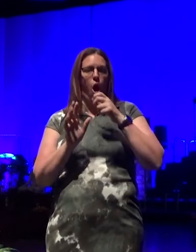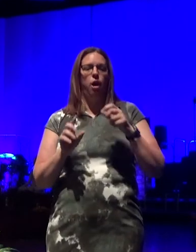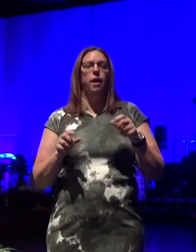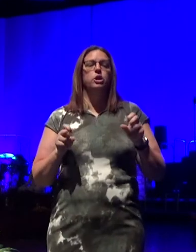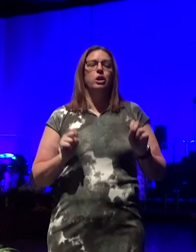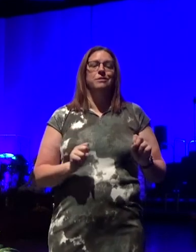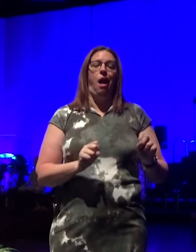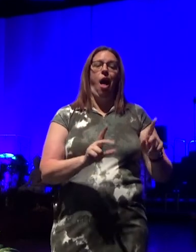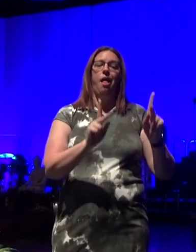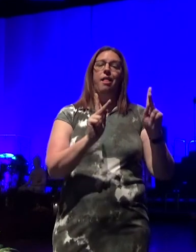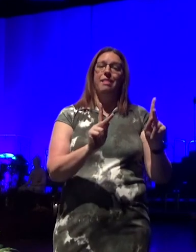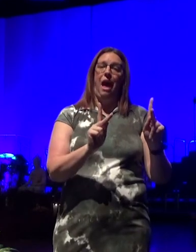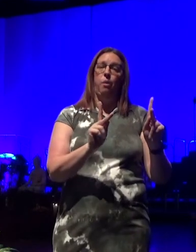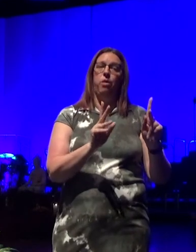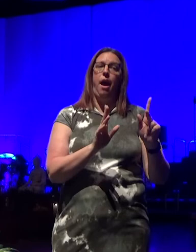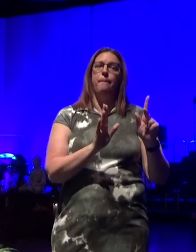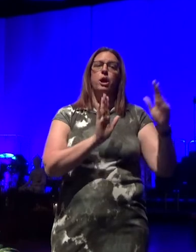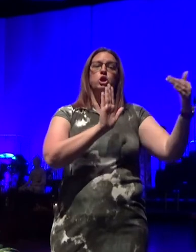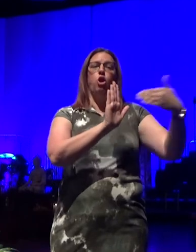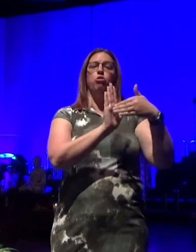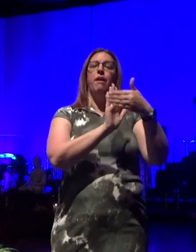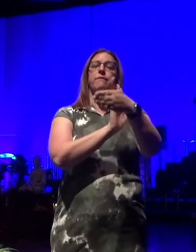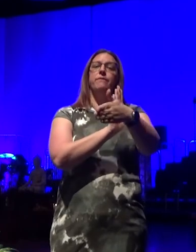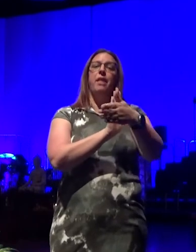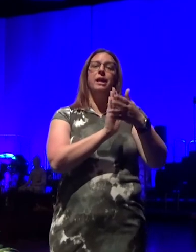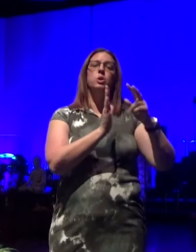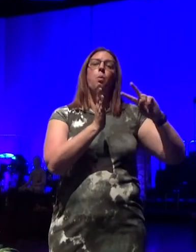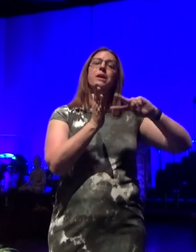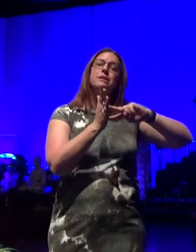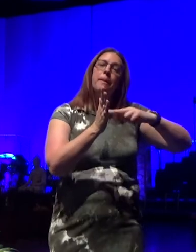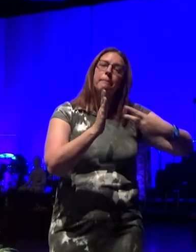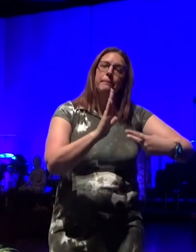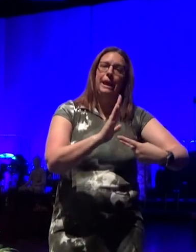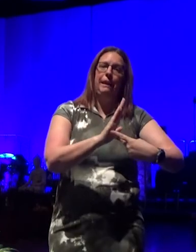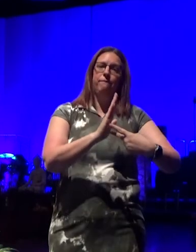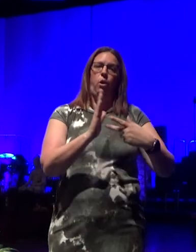reflect what is most meaningful and real within you.